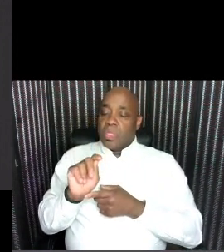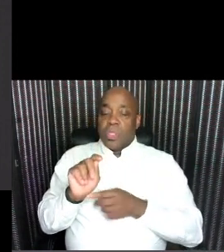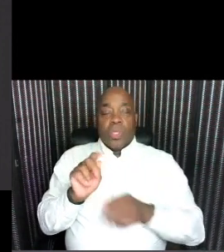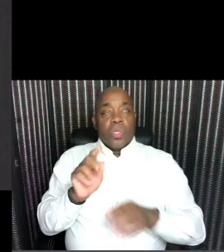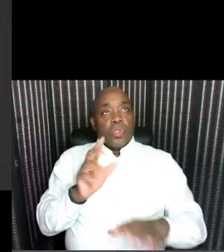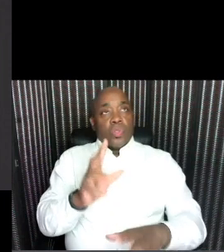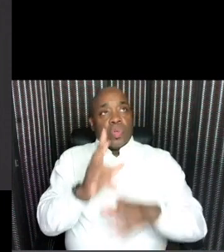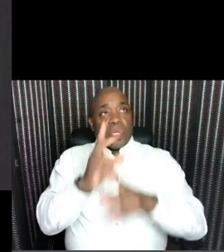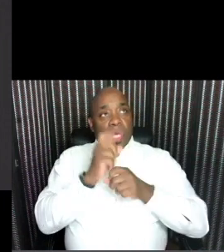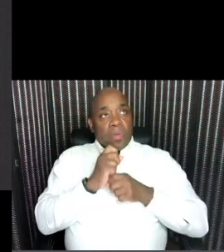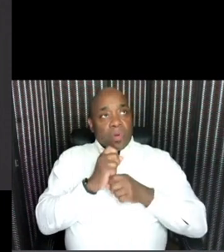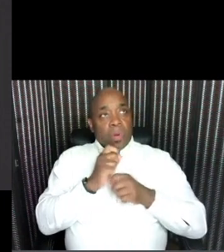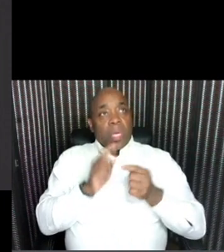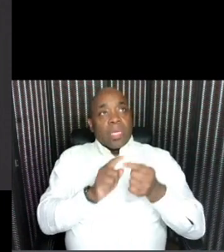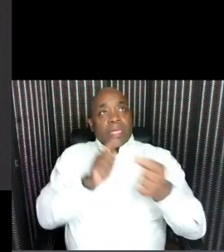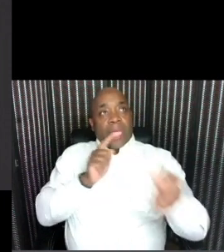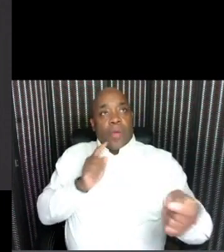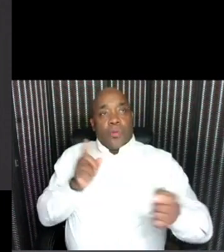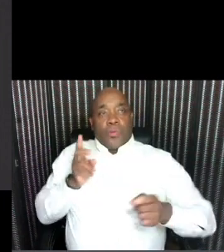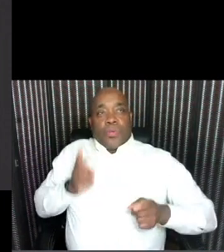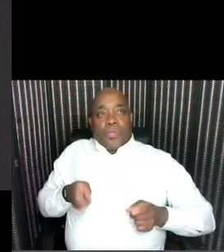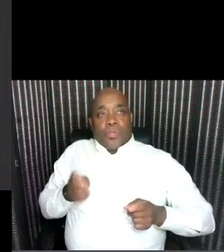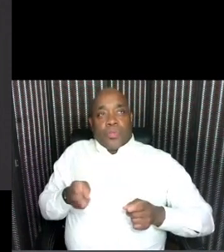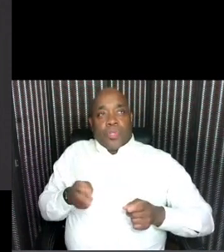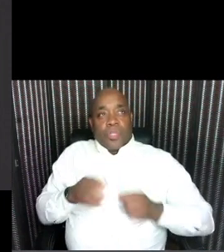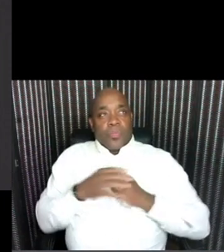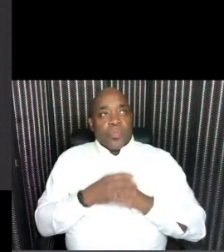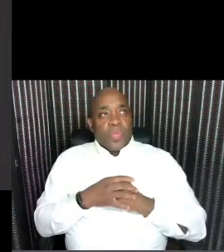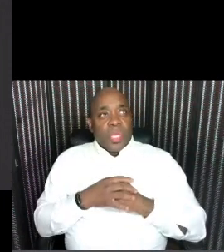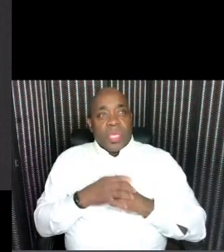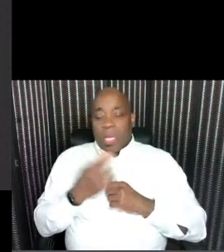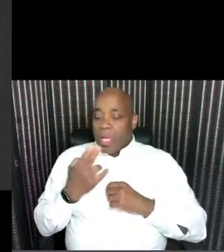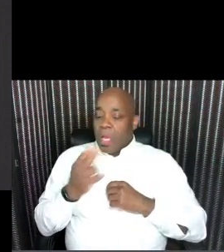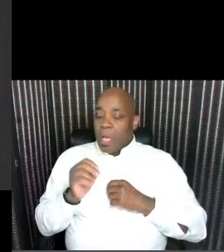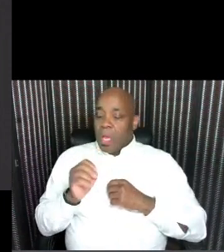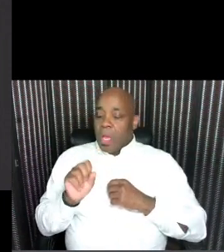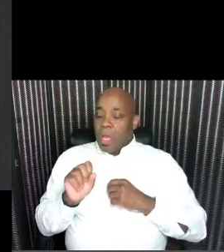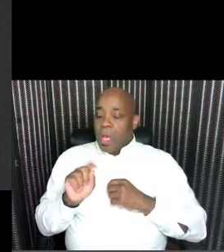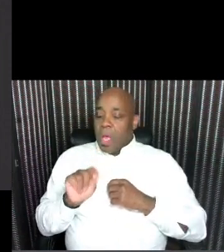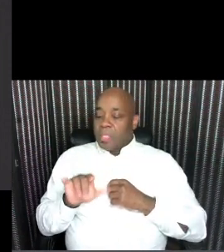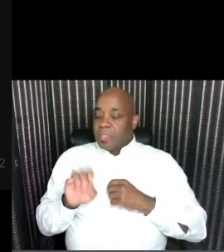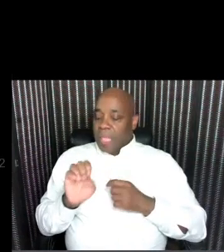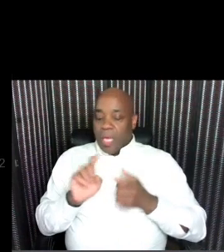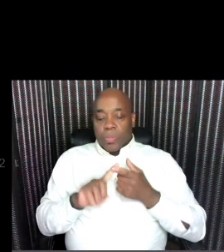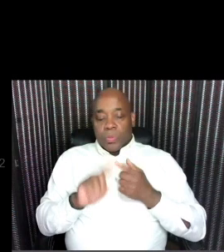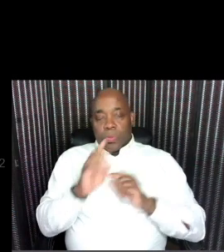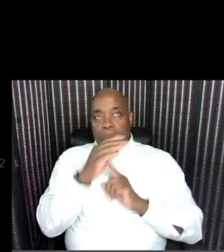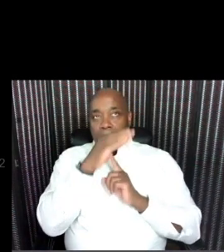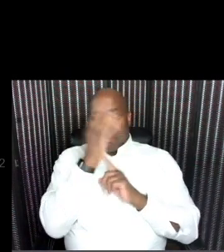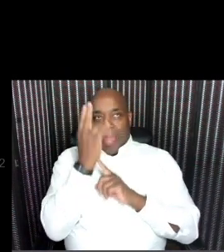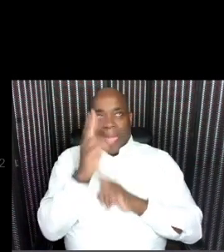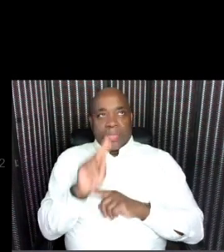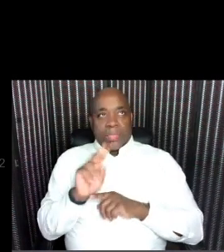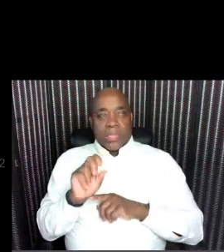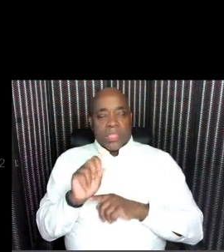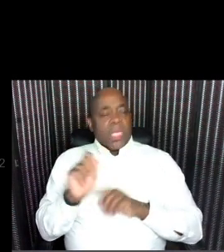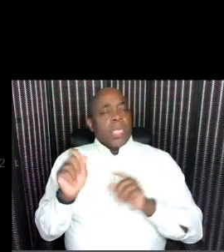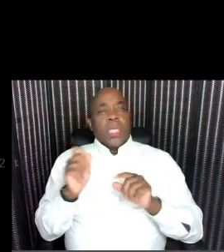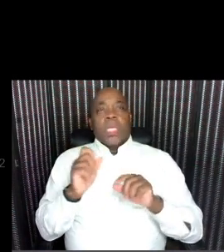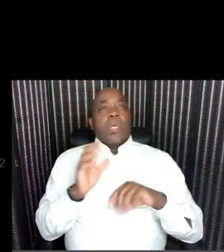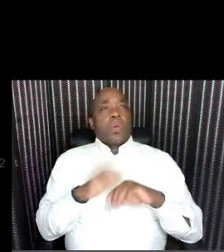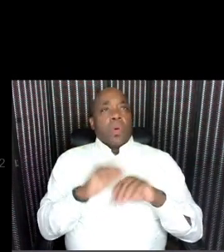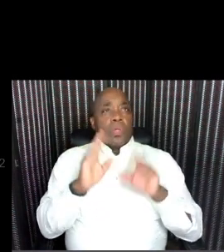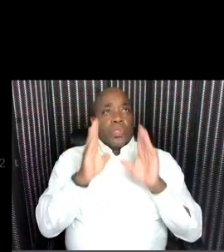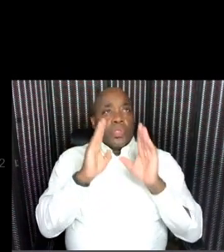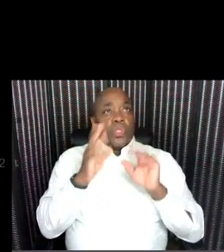counter futures in a century hostile to Blackness. And he calls attention to the future industry. This is my handy dandy sort